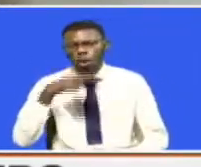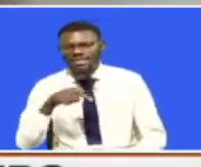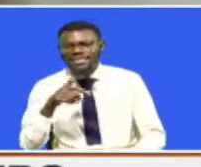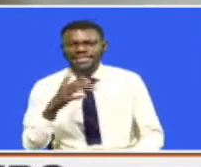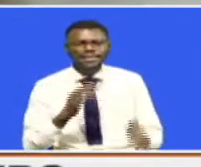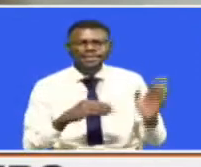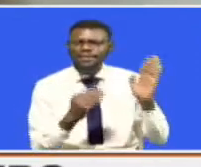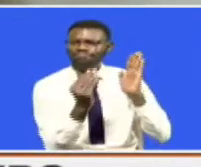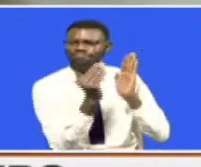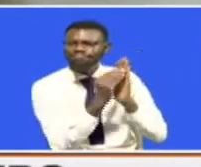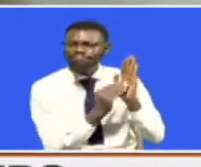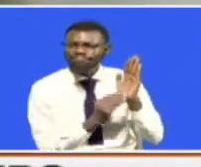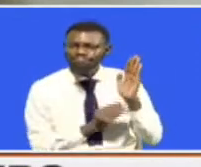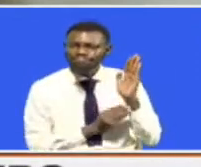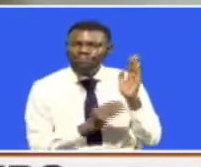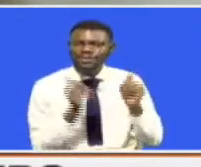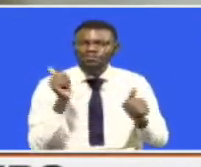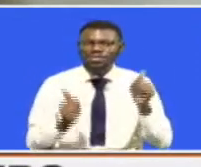place,